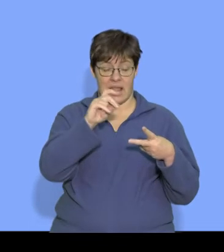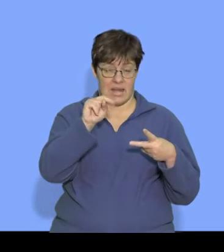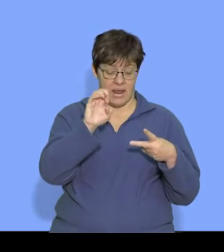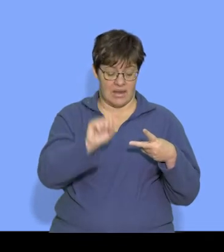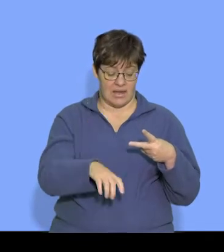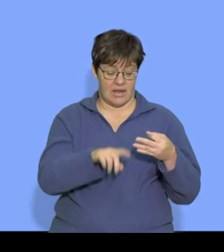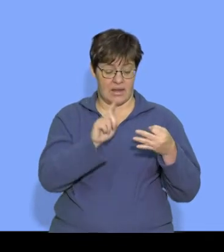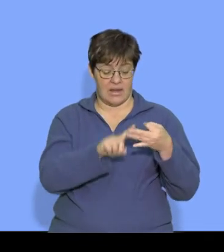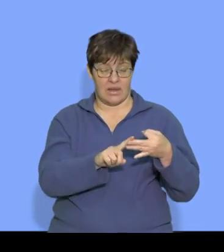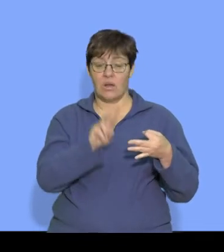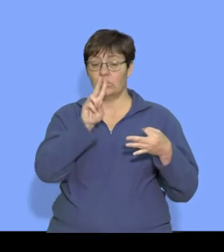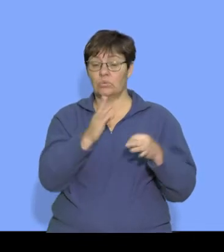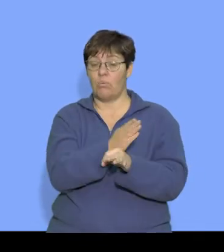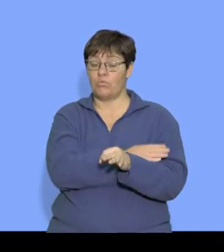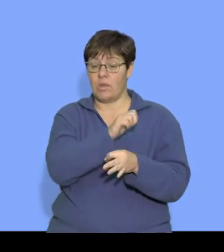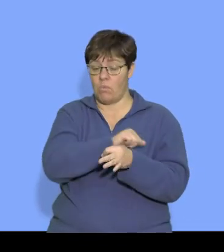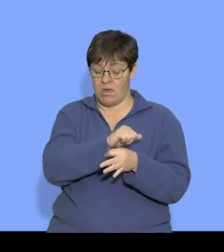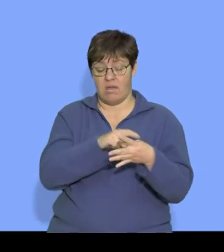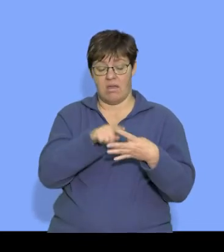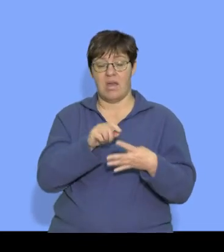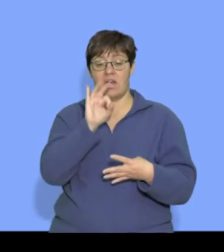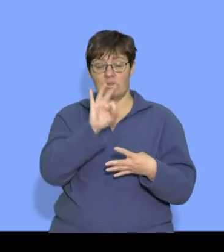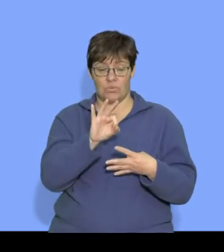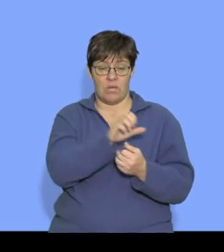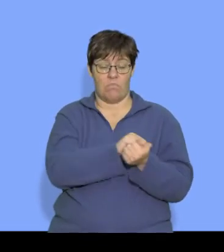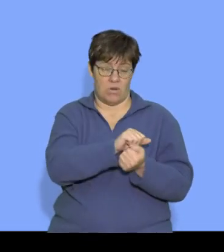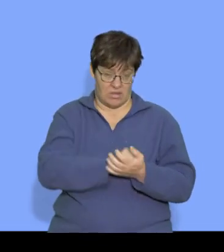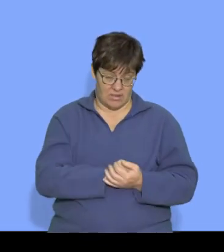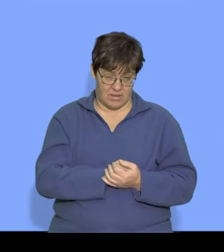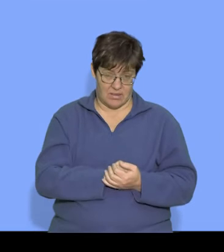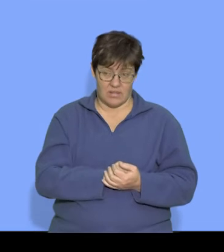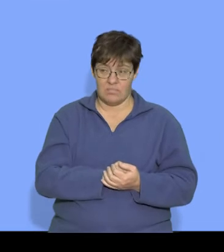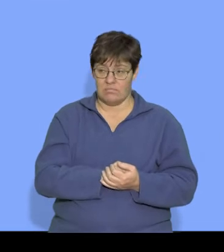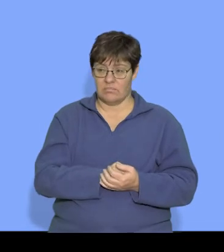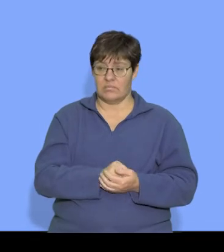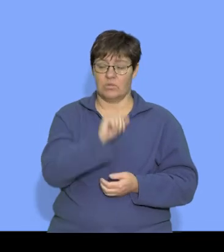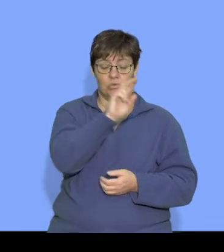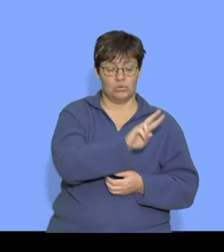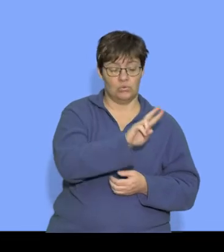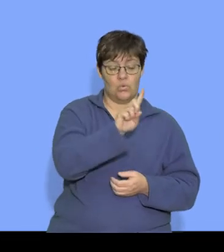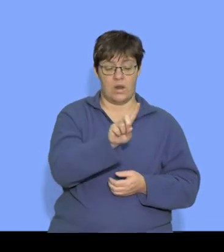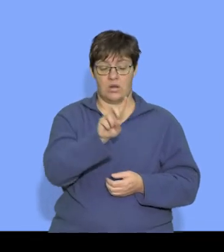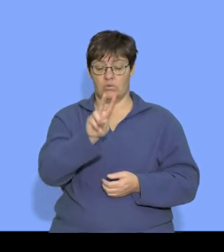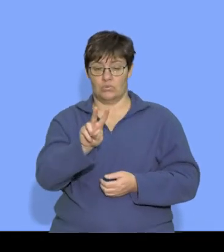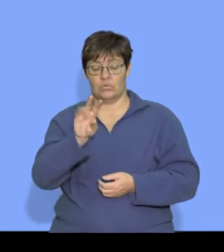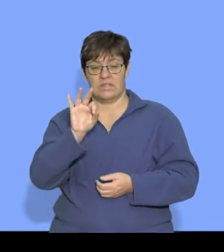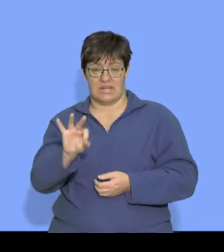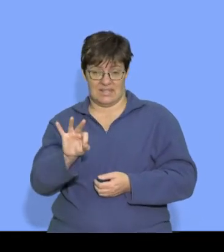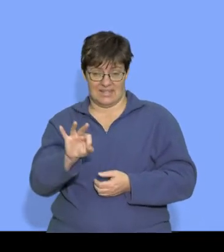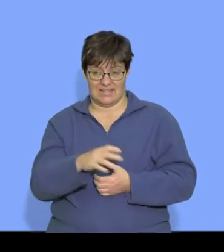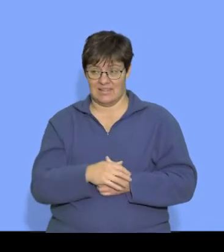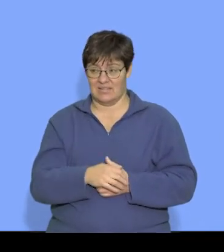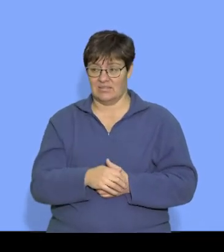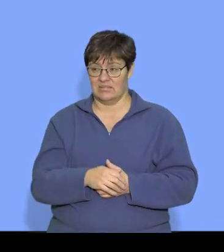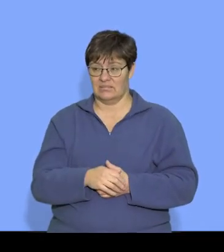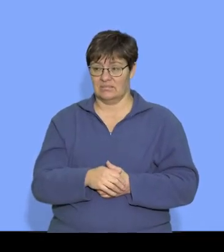canine, 2 premolars and 3 molars moving from the middle, if I were to illustrate that. So it's